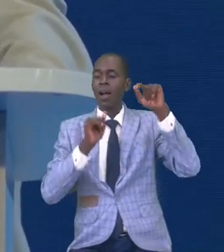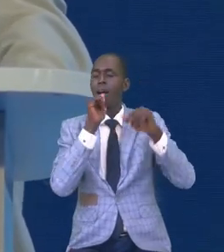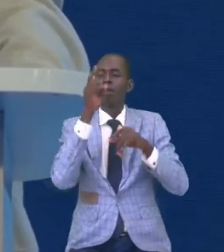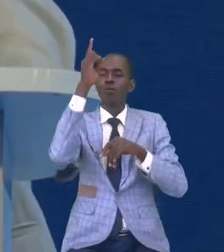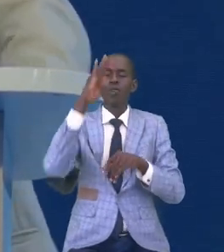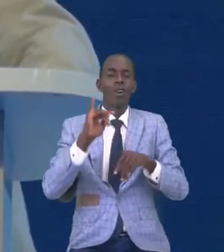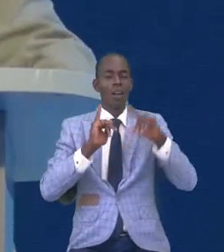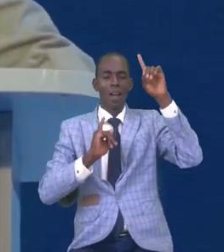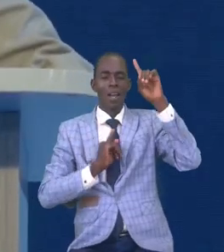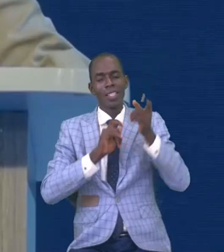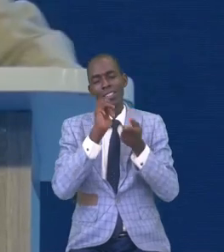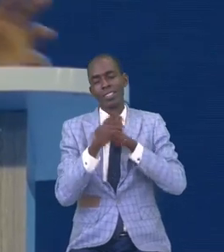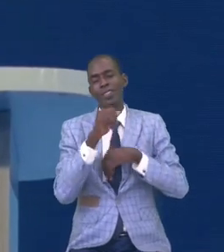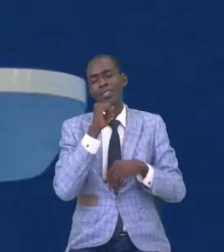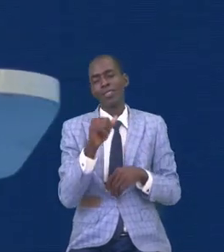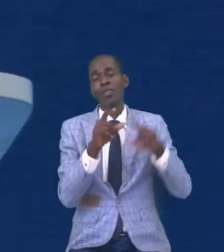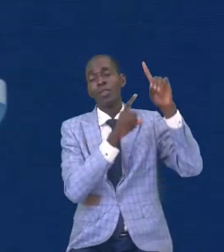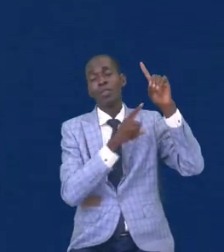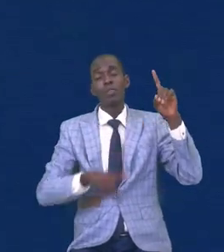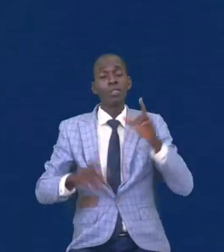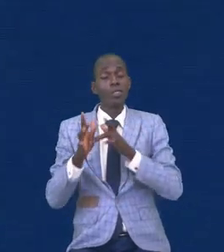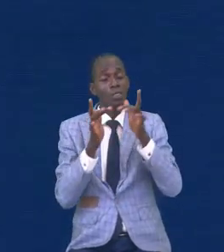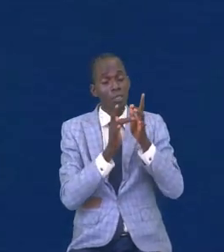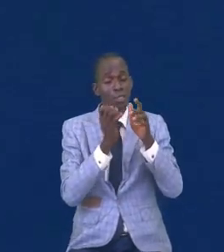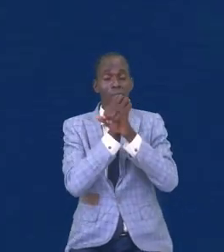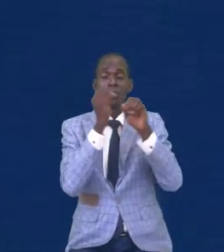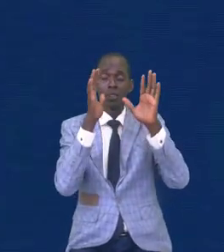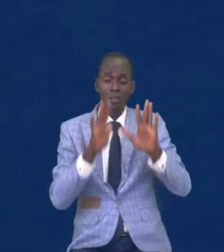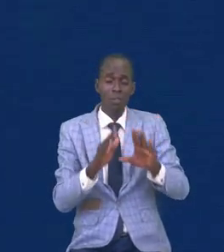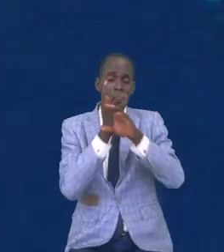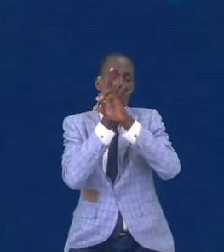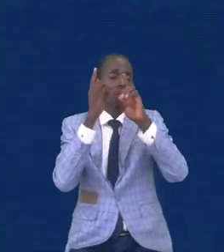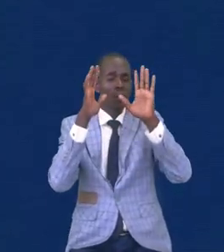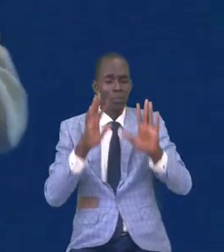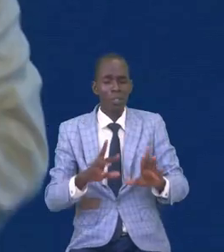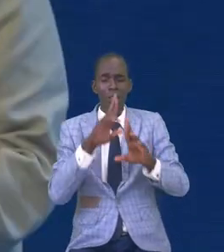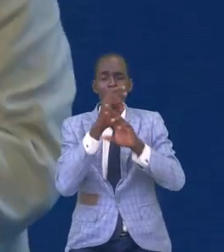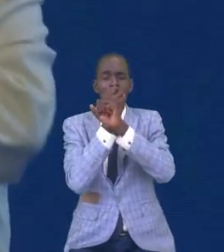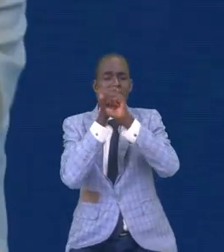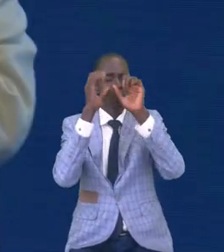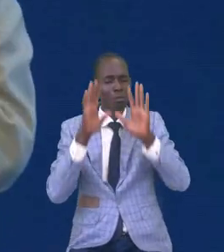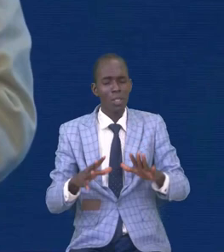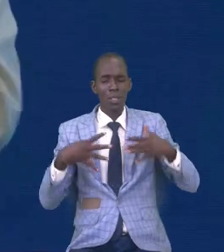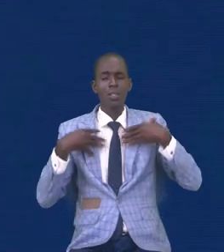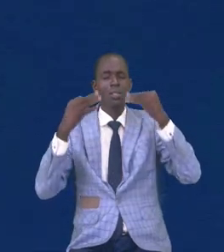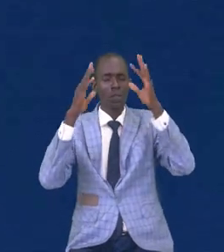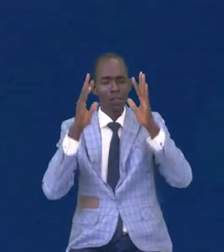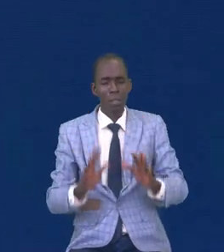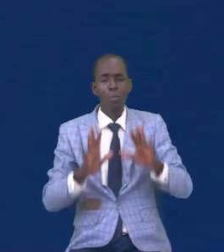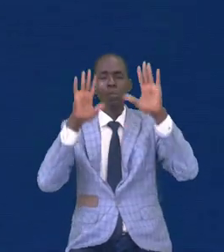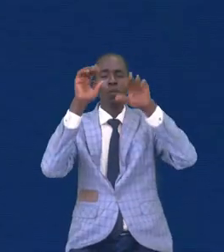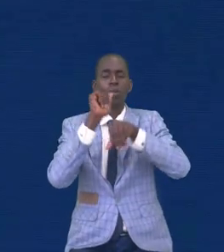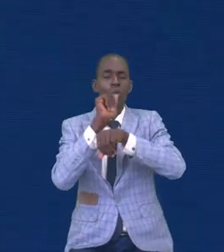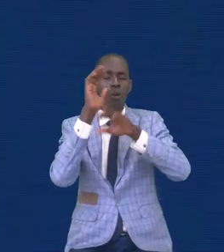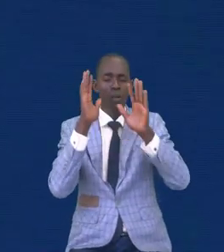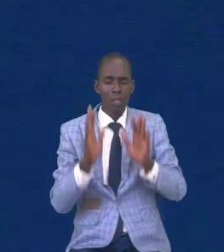not. Lord Jesus, Savior, Deliverer, Redeemer, Healer, Miracle Worker,